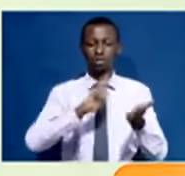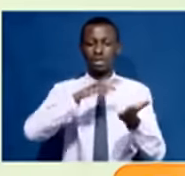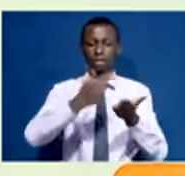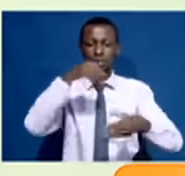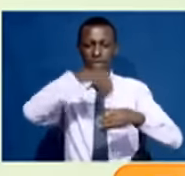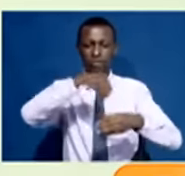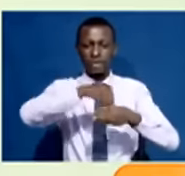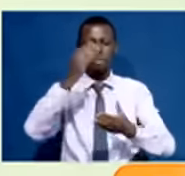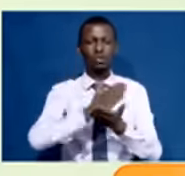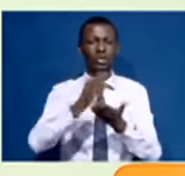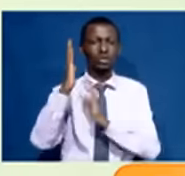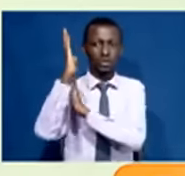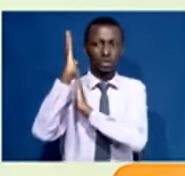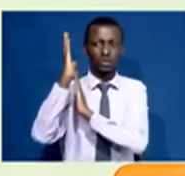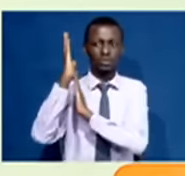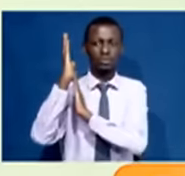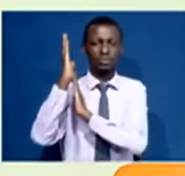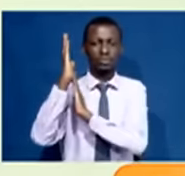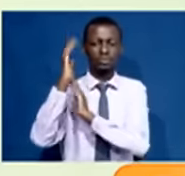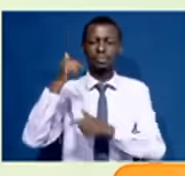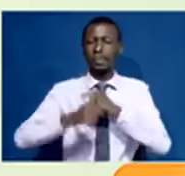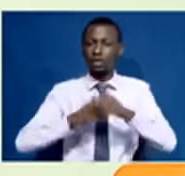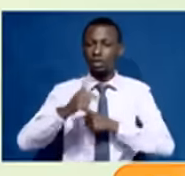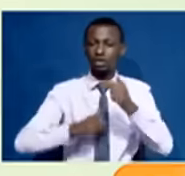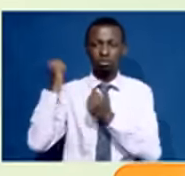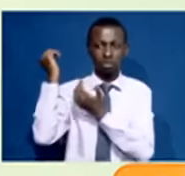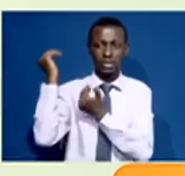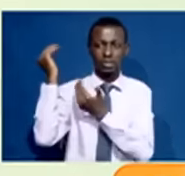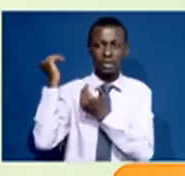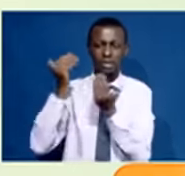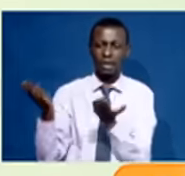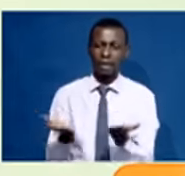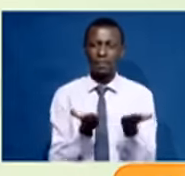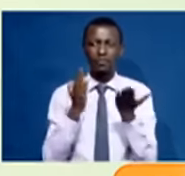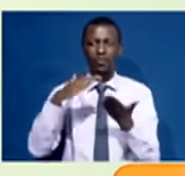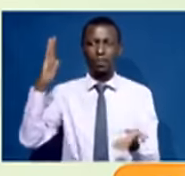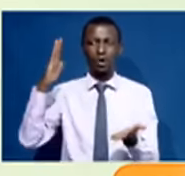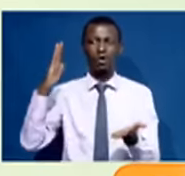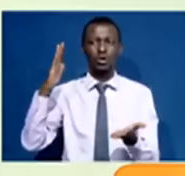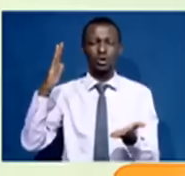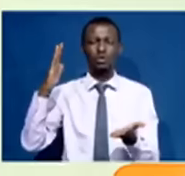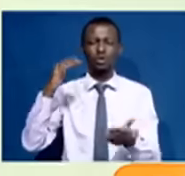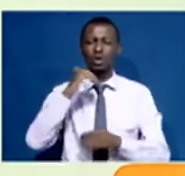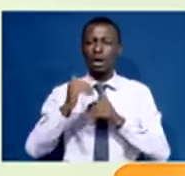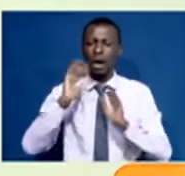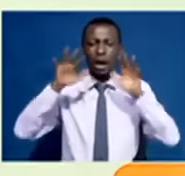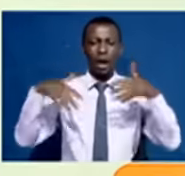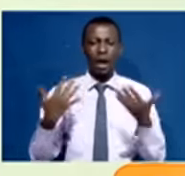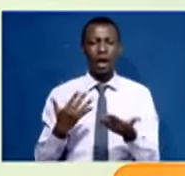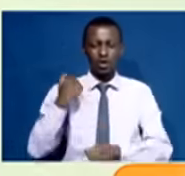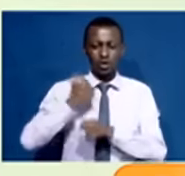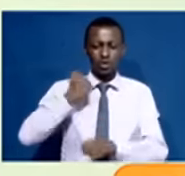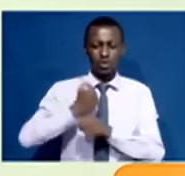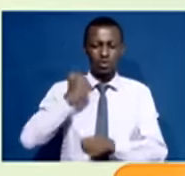the security sector, we continue to expect continuous improvement in its overall capacity to keep